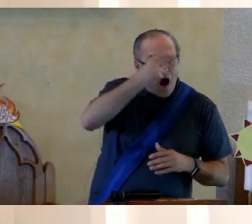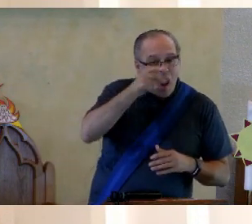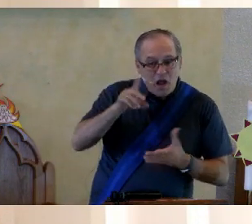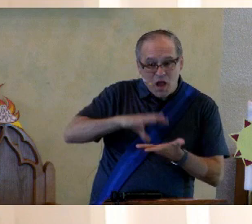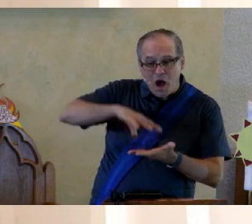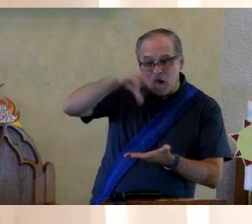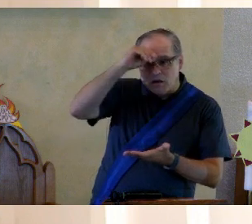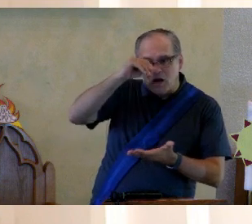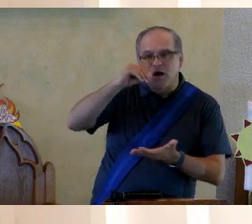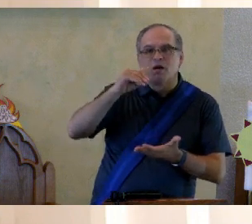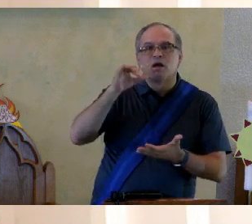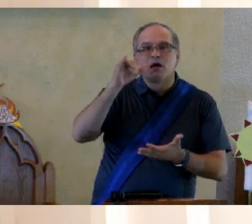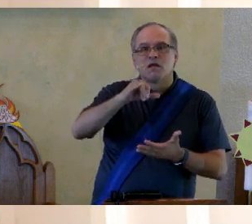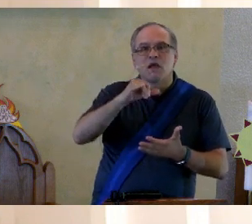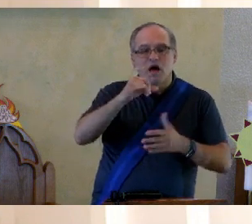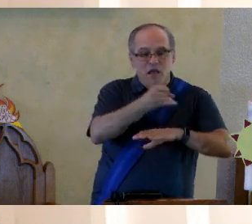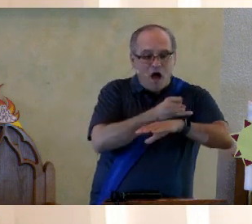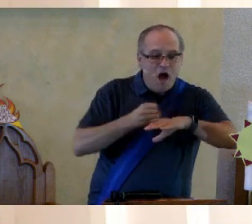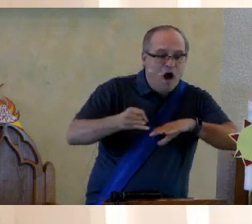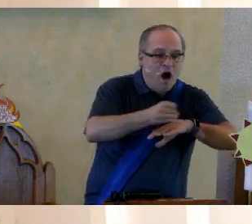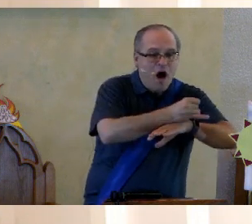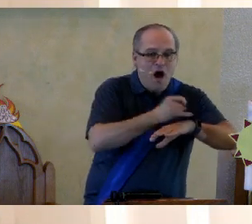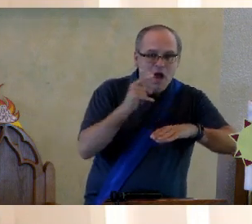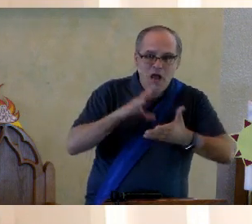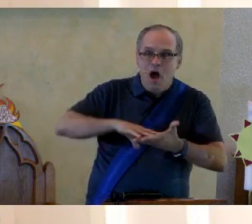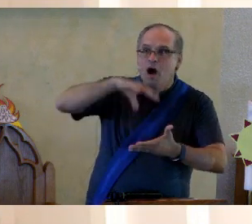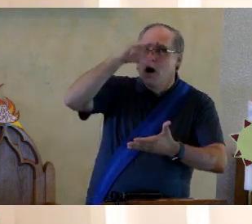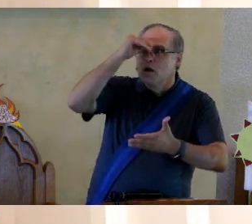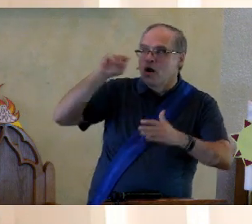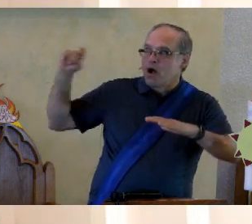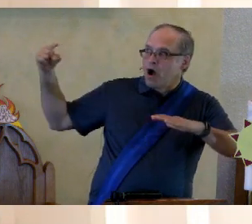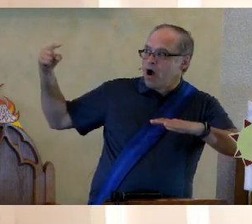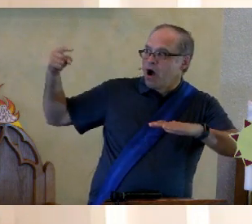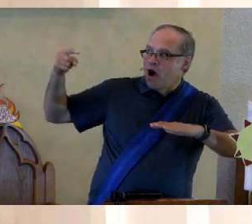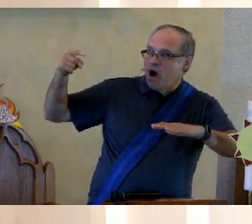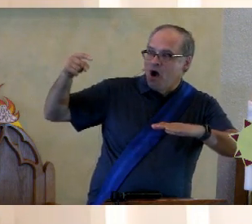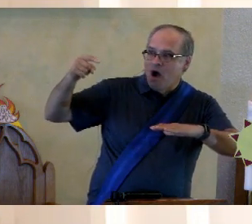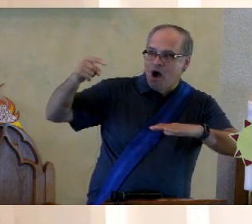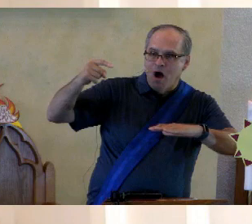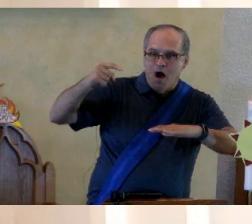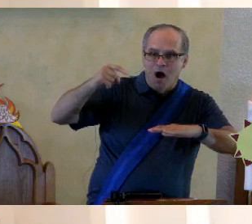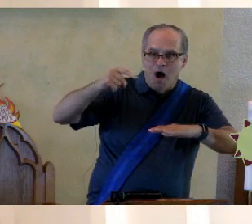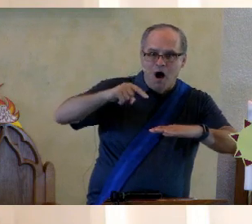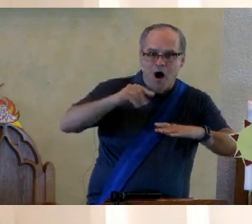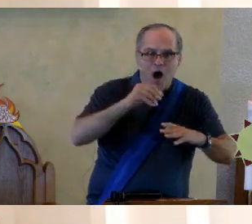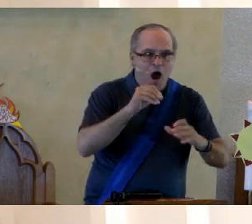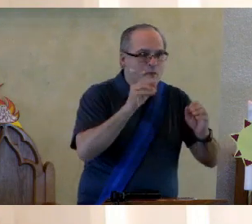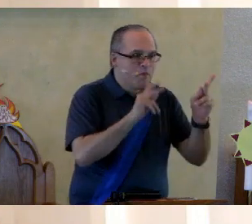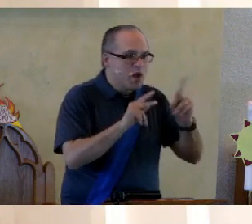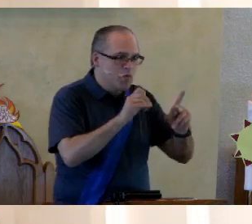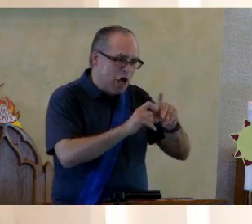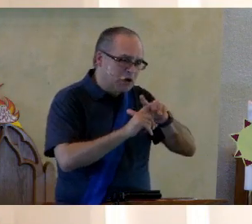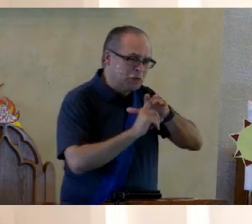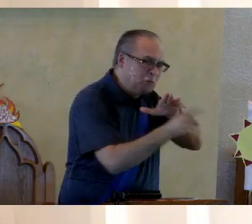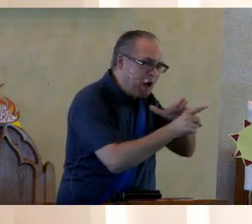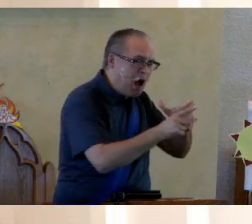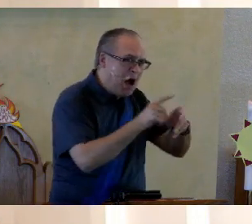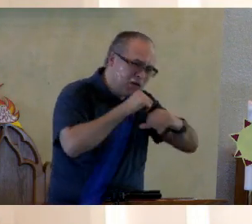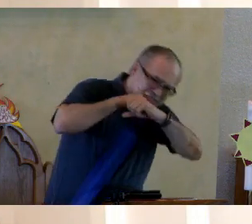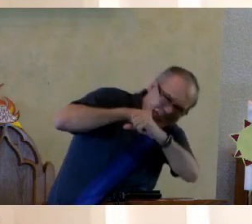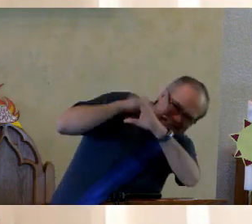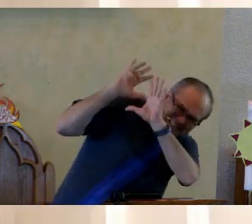ballistic missile was on its way to the island and that residents had just minutes to take shelter. Or perhaps they were as frightened